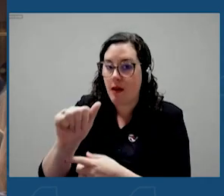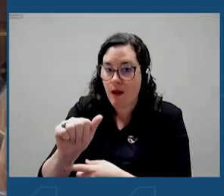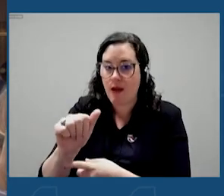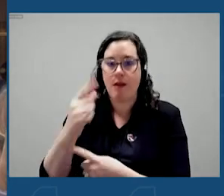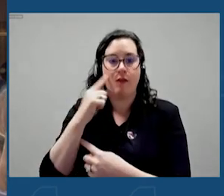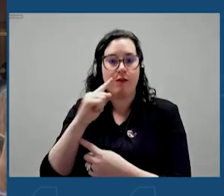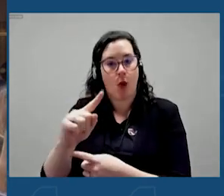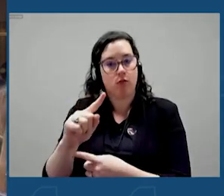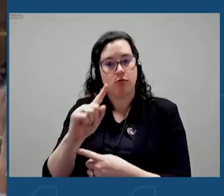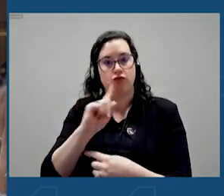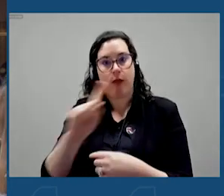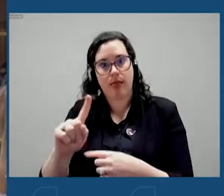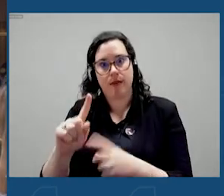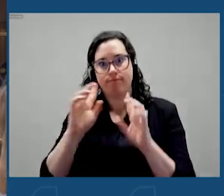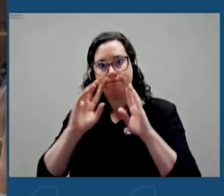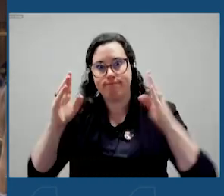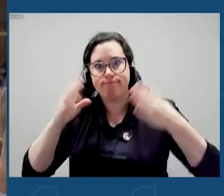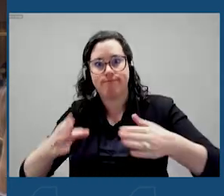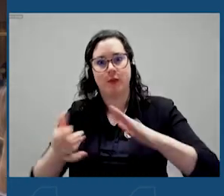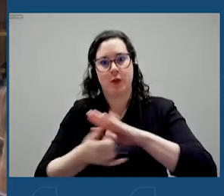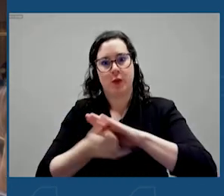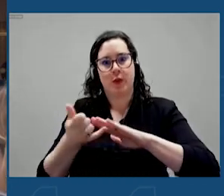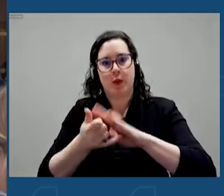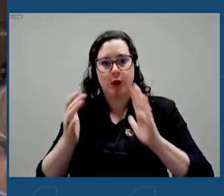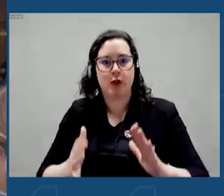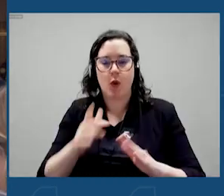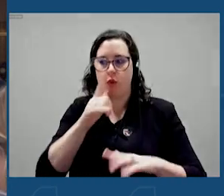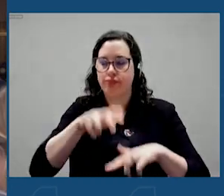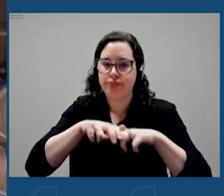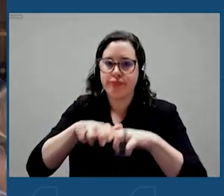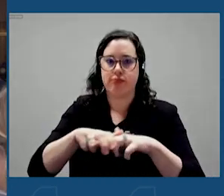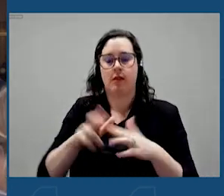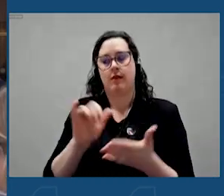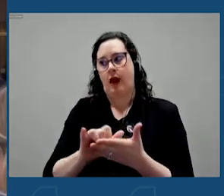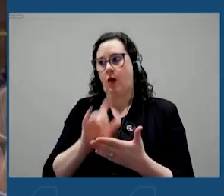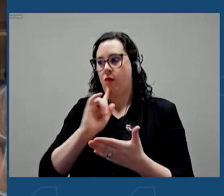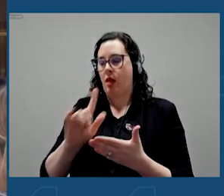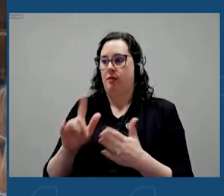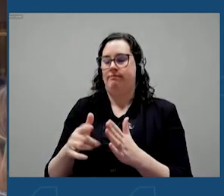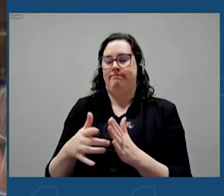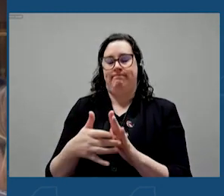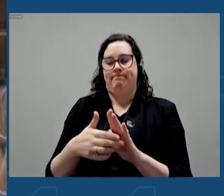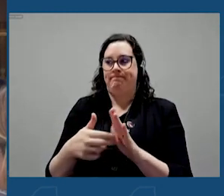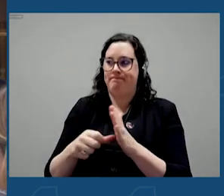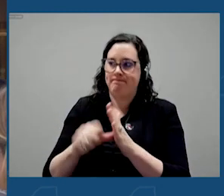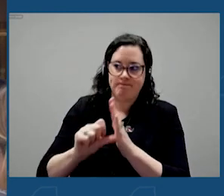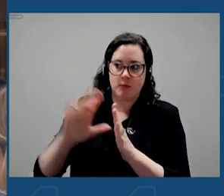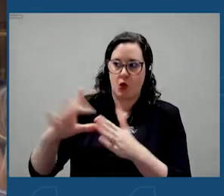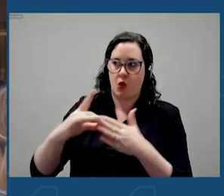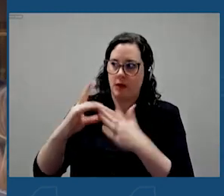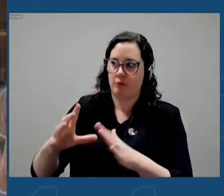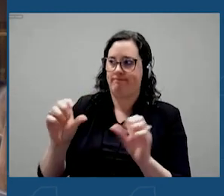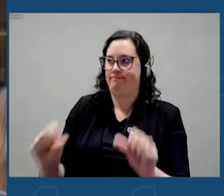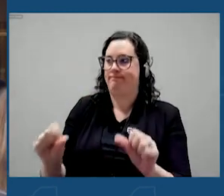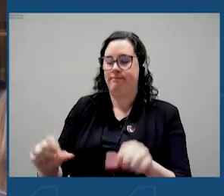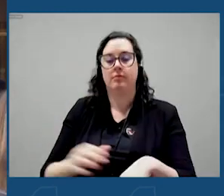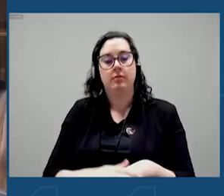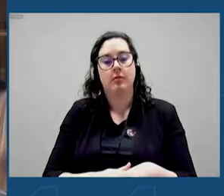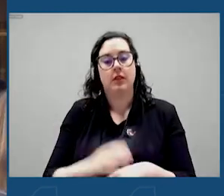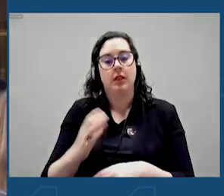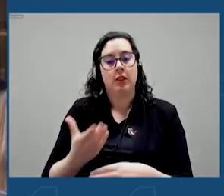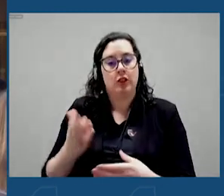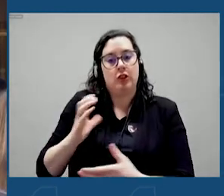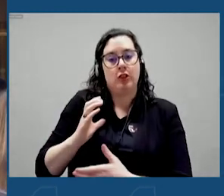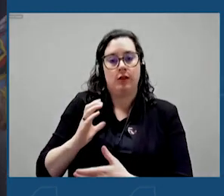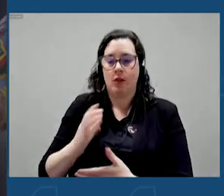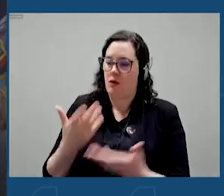riders. That has been a hallmark of your leadership. Chief Kempner, you've already made a difference, and we're thrilled to be working